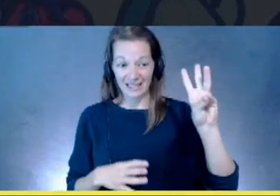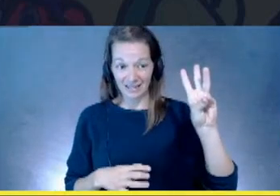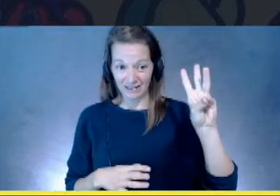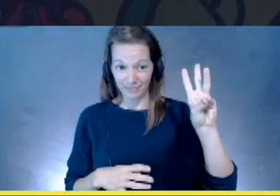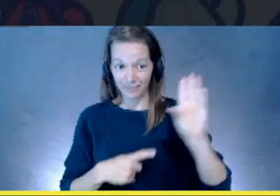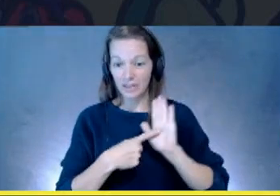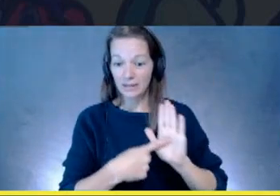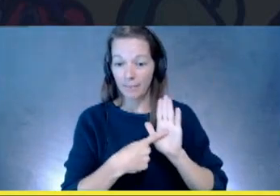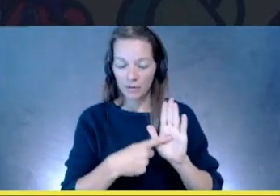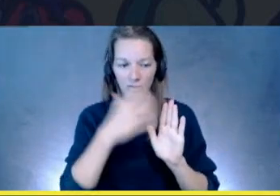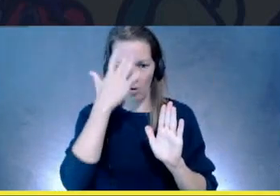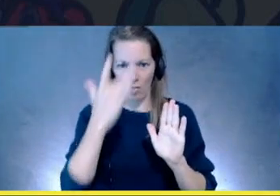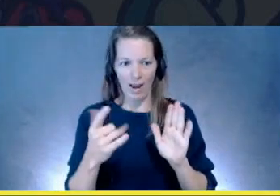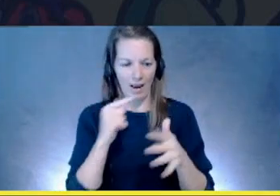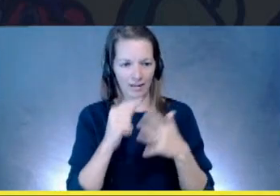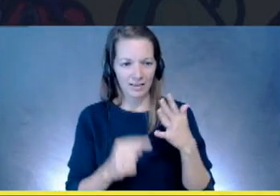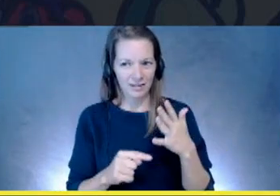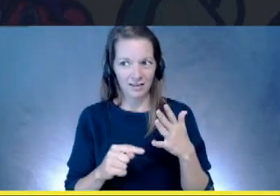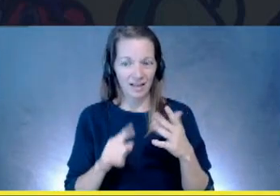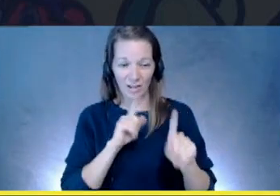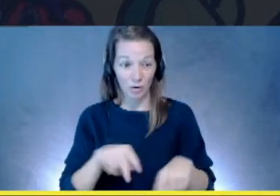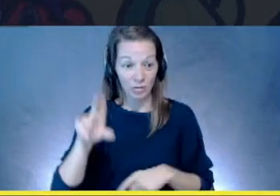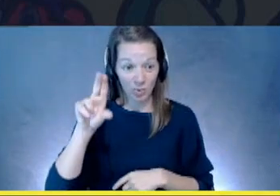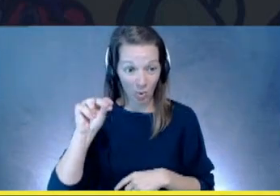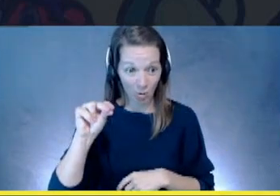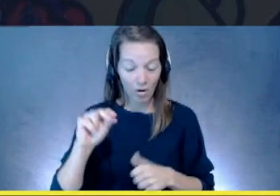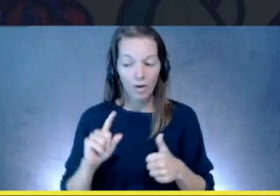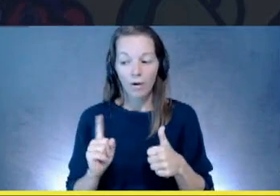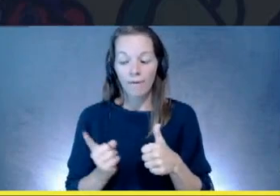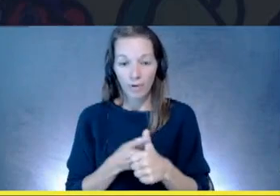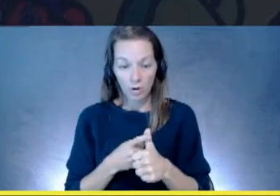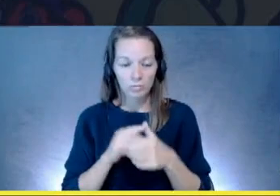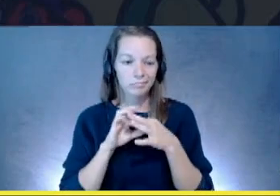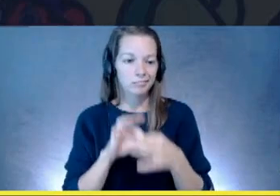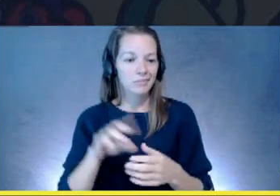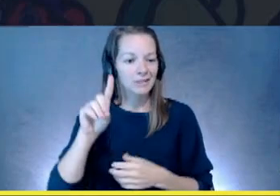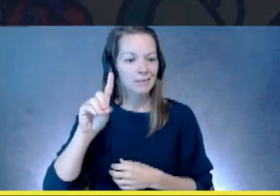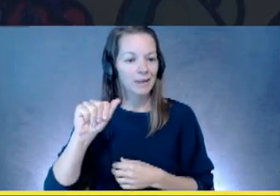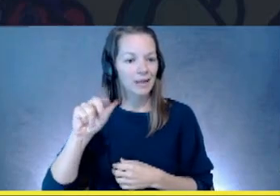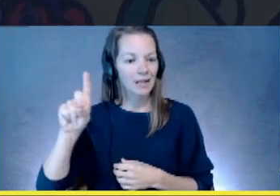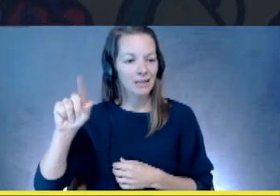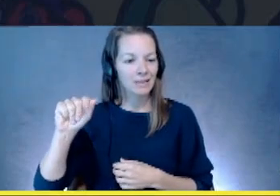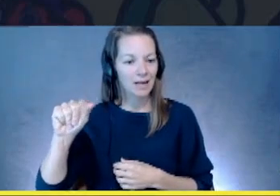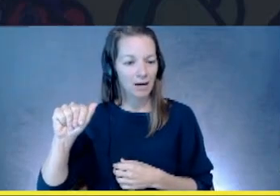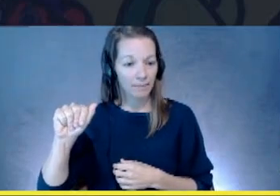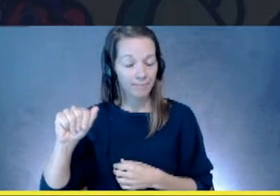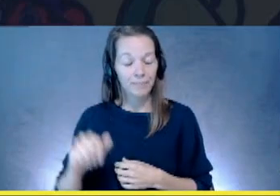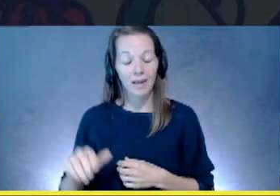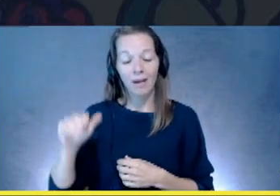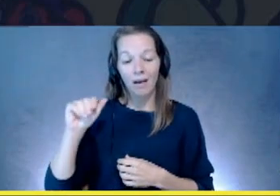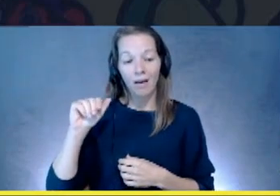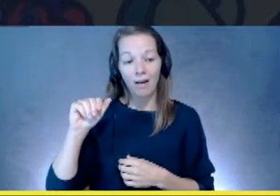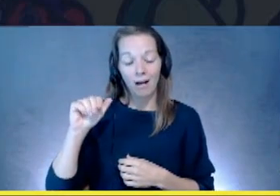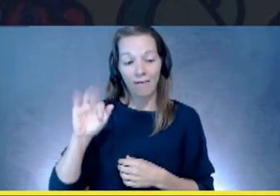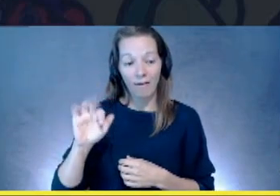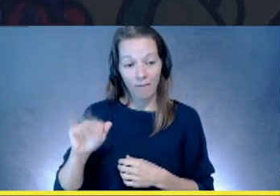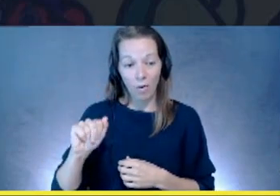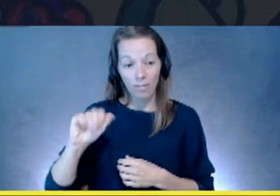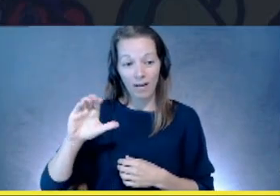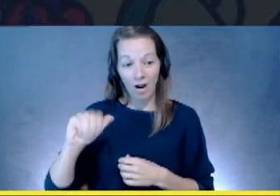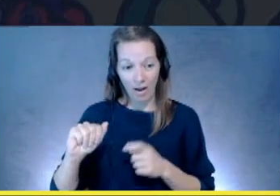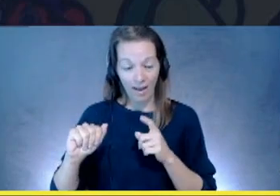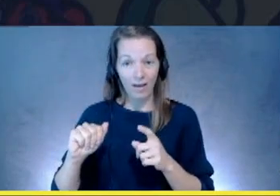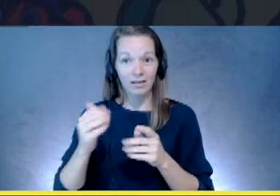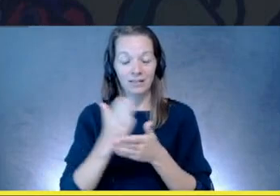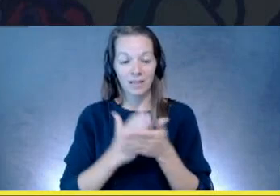this is largely no. And so the first one has to do with disability data. The Affordable Care Act, Section 4302, required the